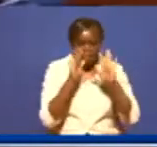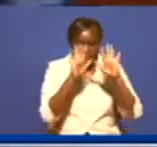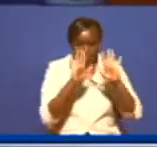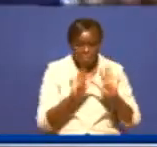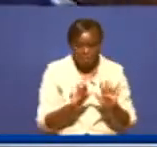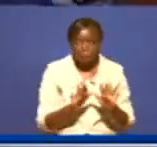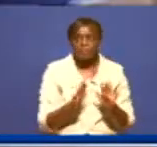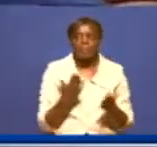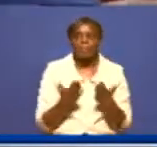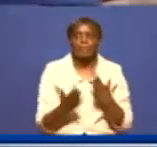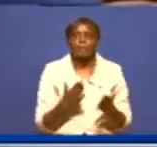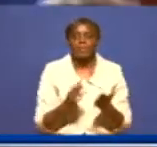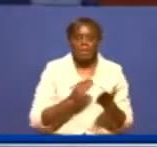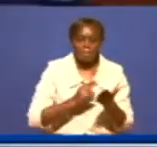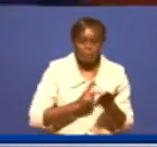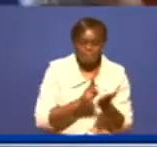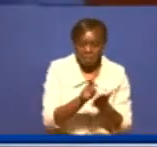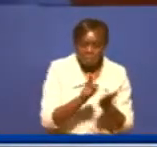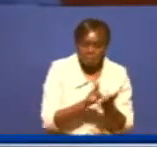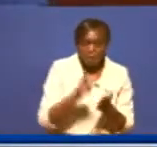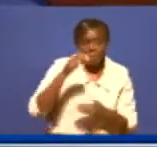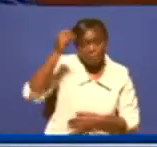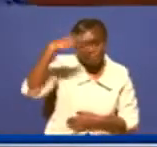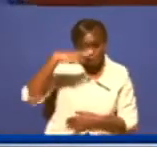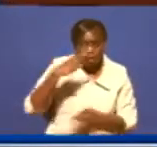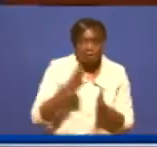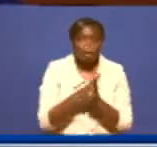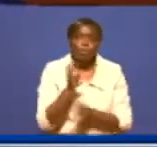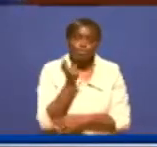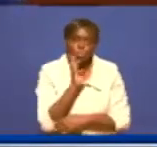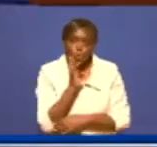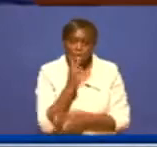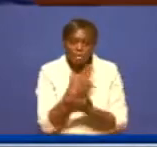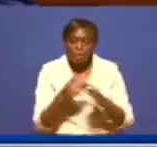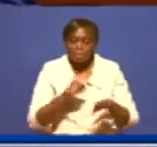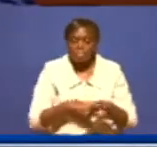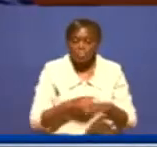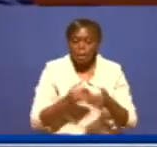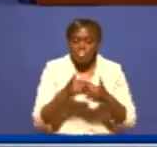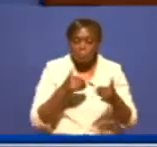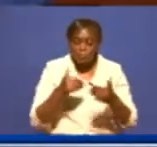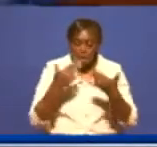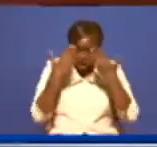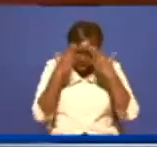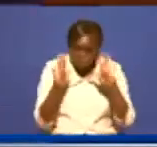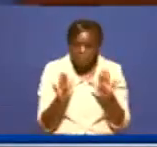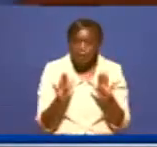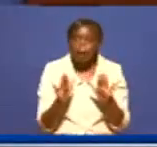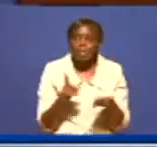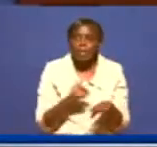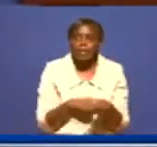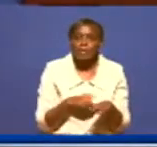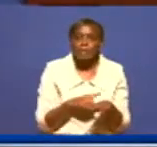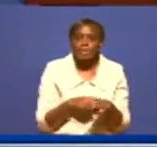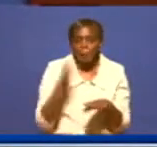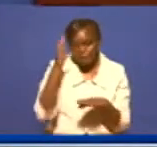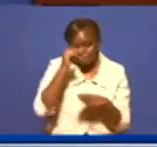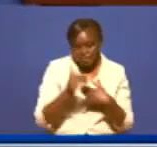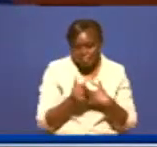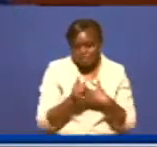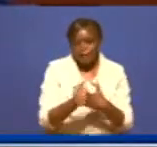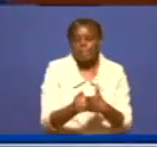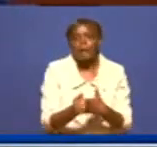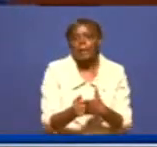maybe even the payment of electricity bills and the water. So sometimes before you know it, when you were misled, in short, there